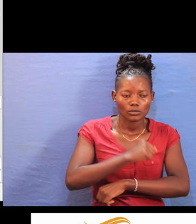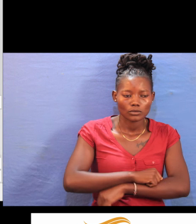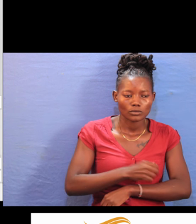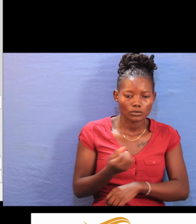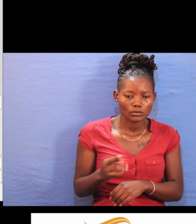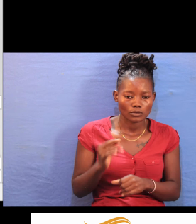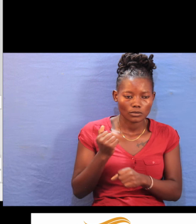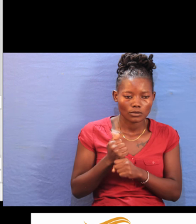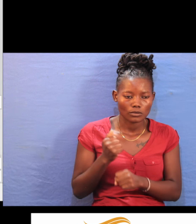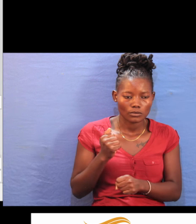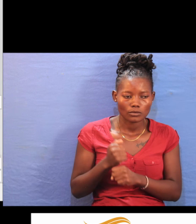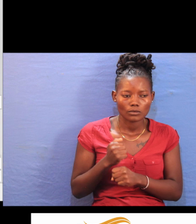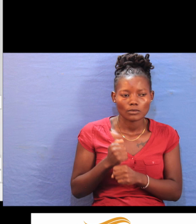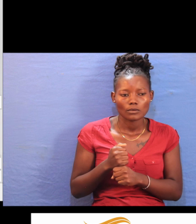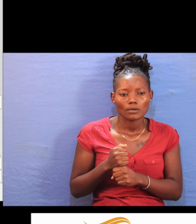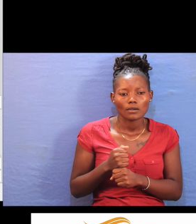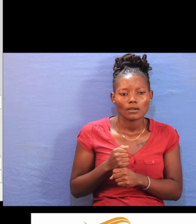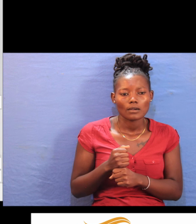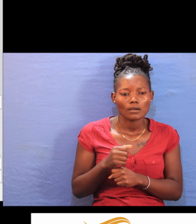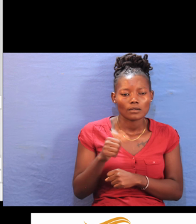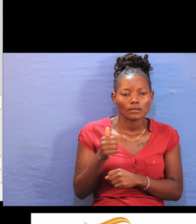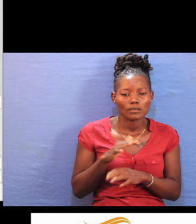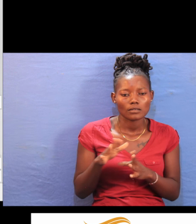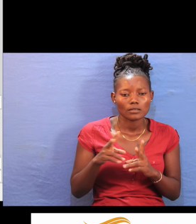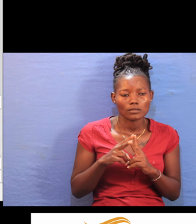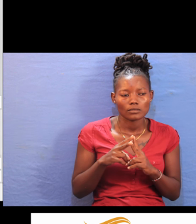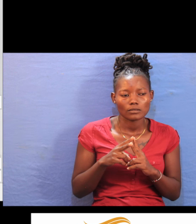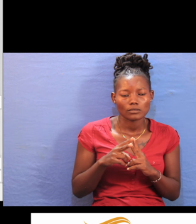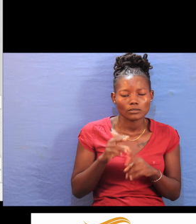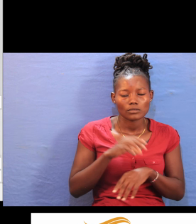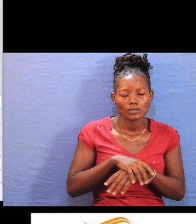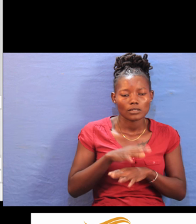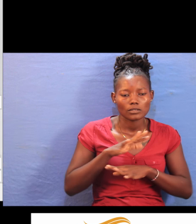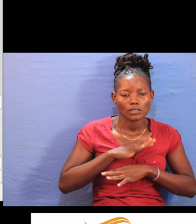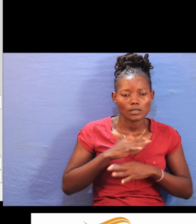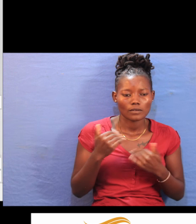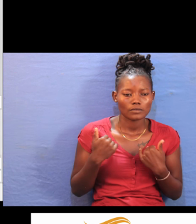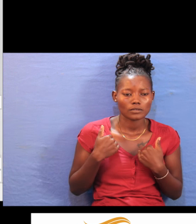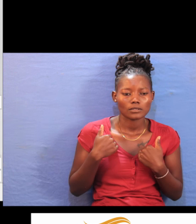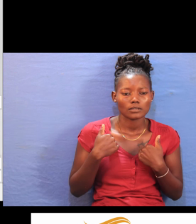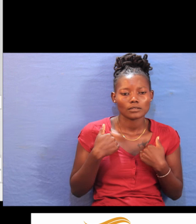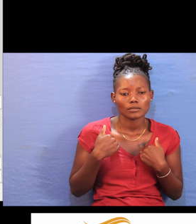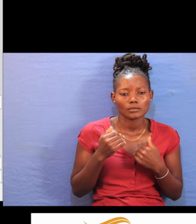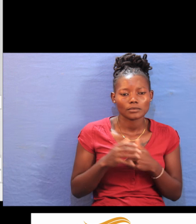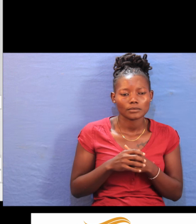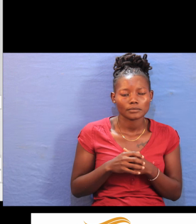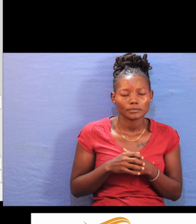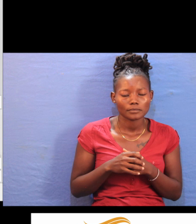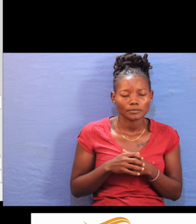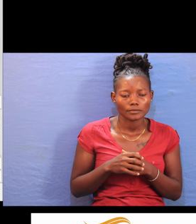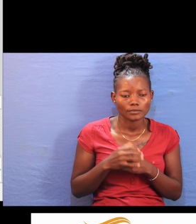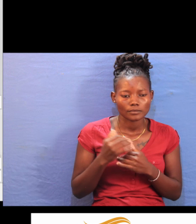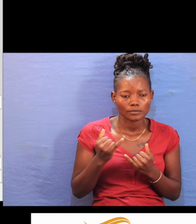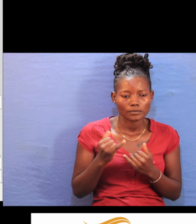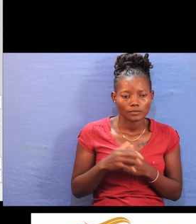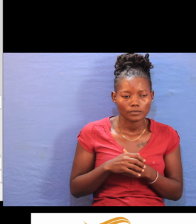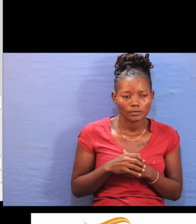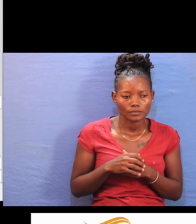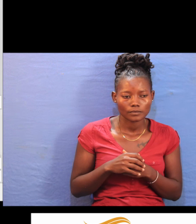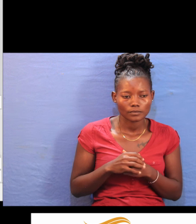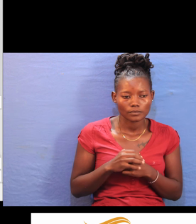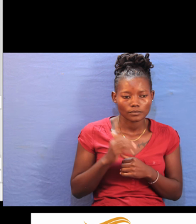long? What are their times for recovery outside of practice? I mean, they may be able to practice hard, then go to